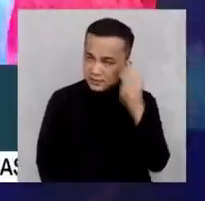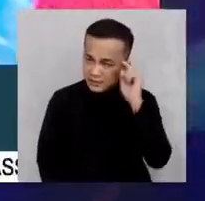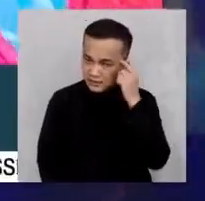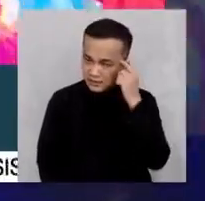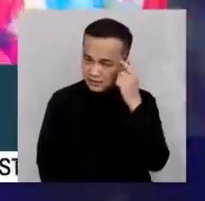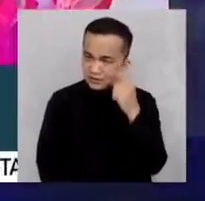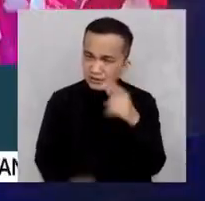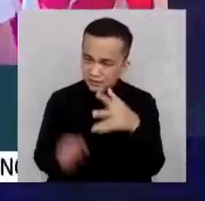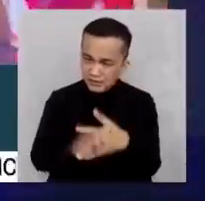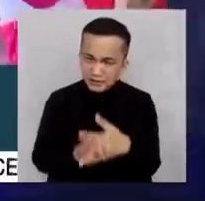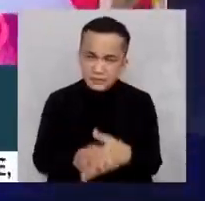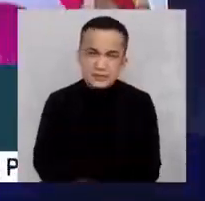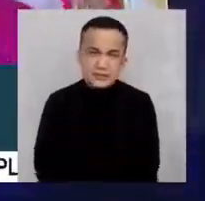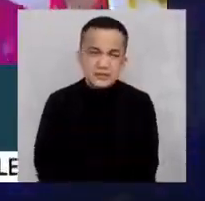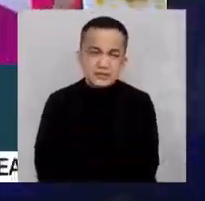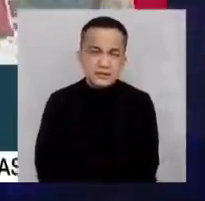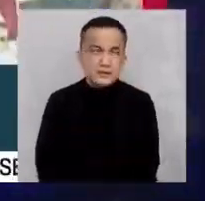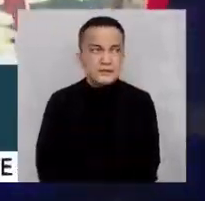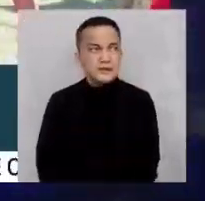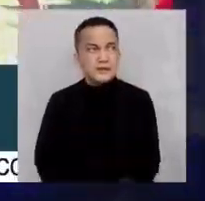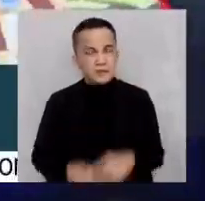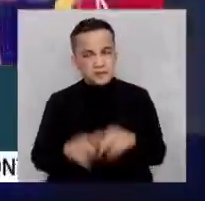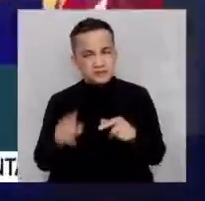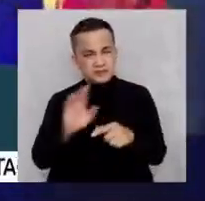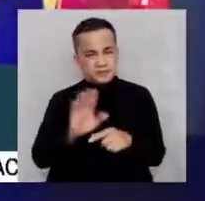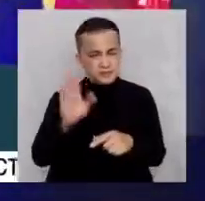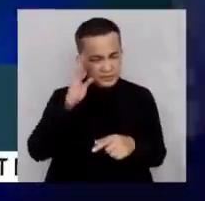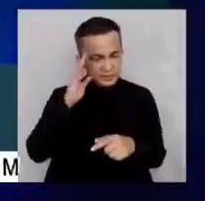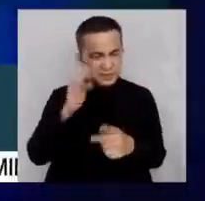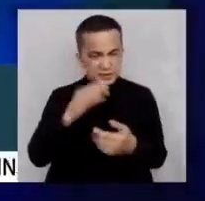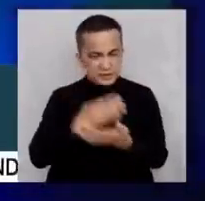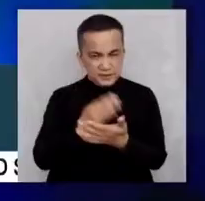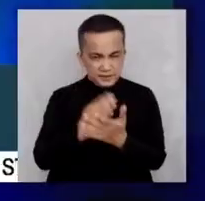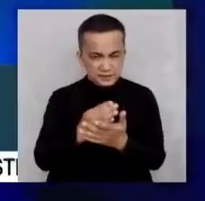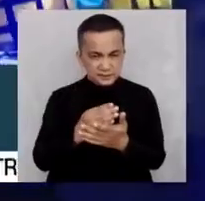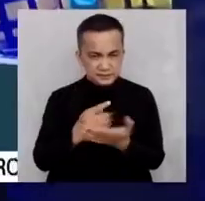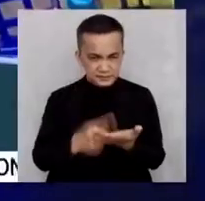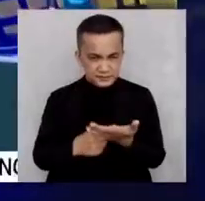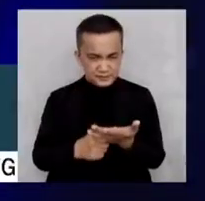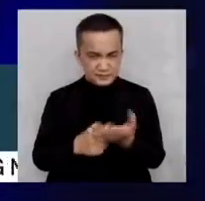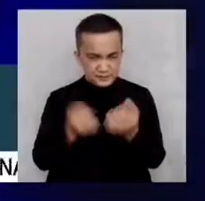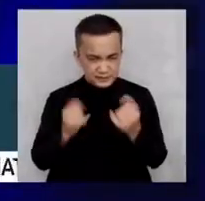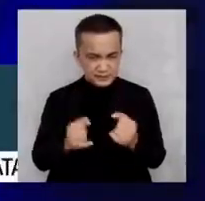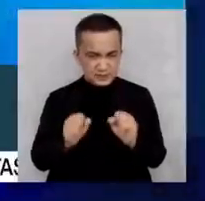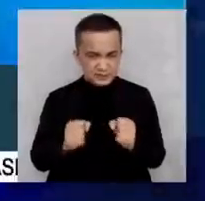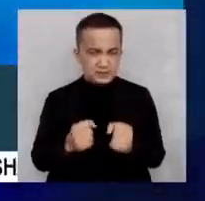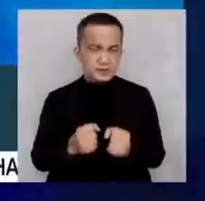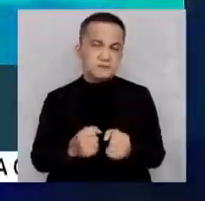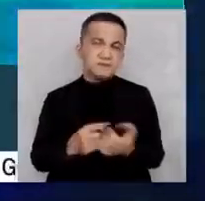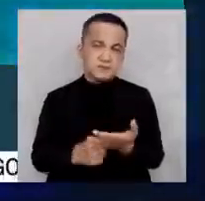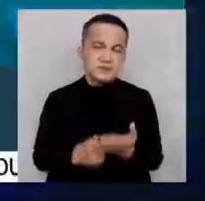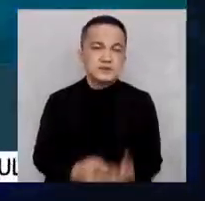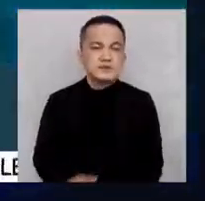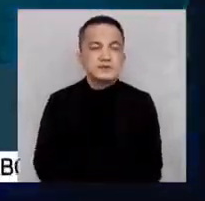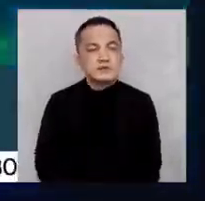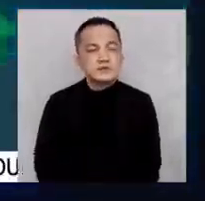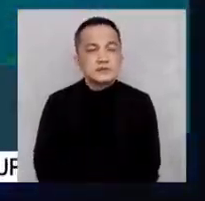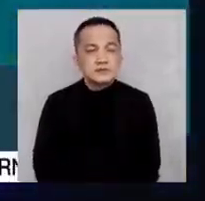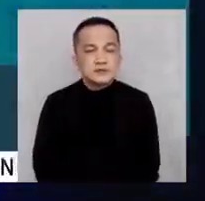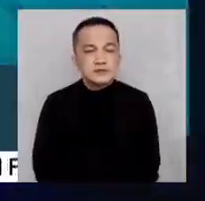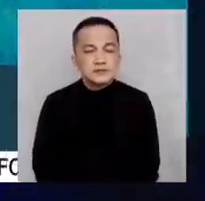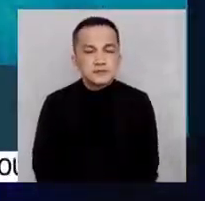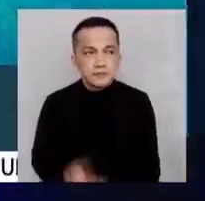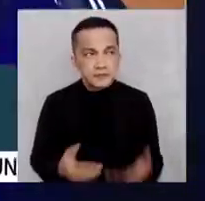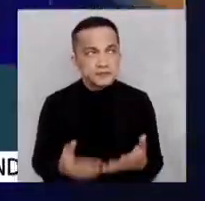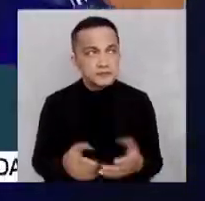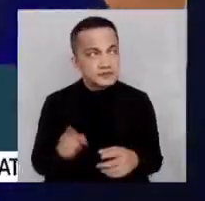but you know, during the budget deliberations, all issues can be discussed, and maybe this can be